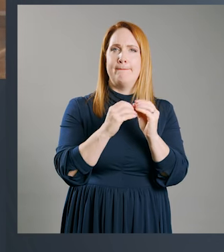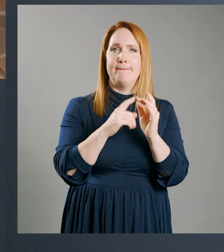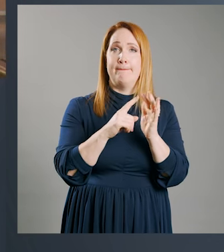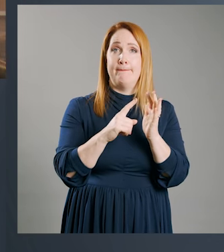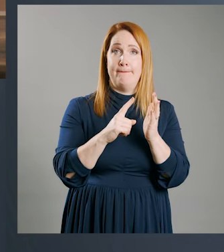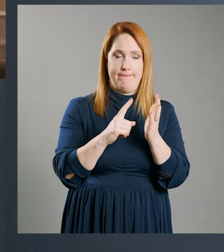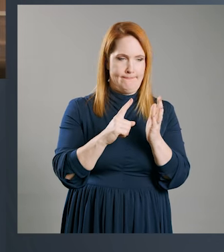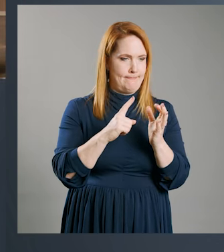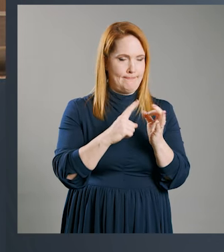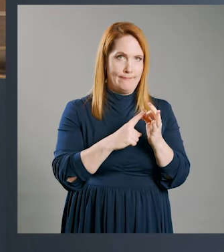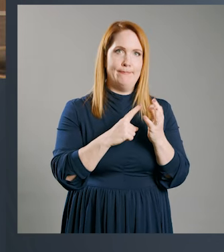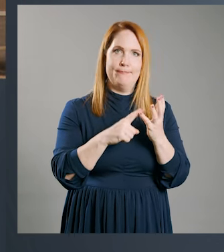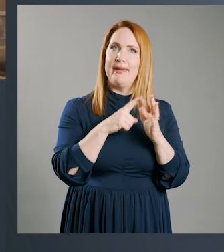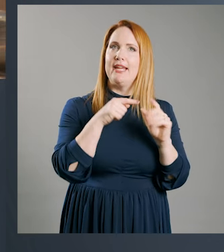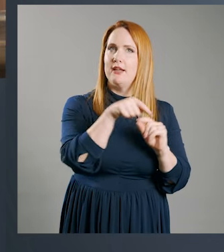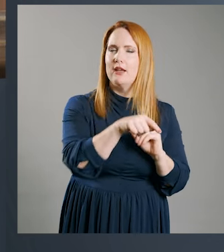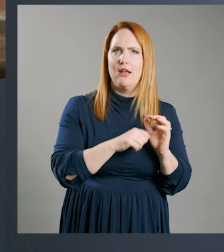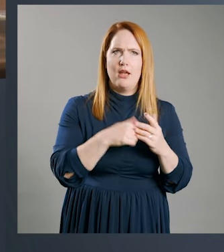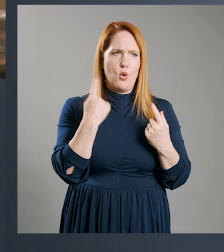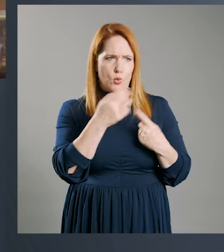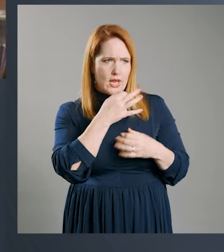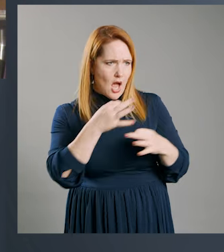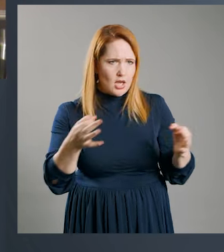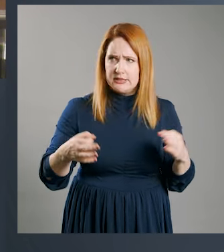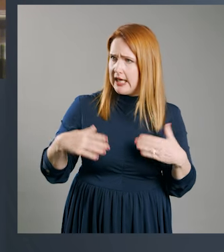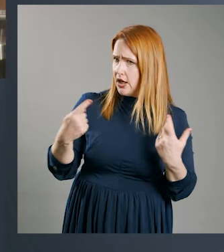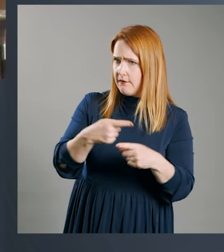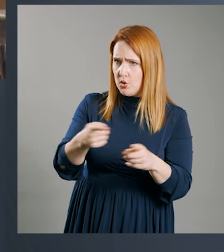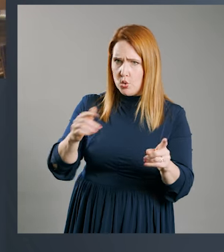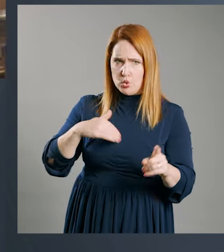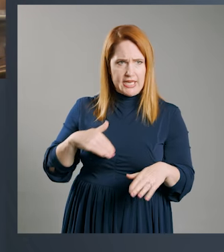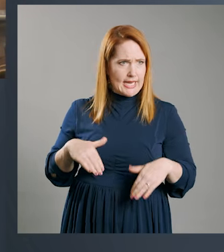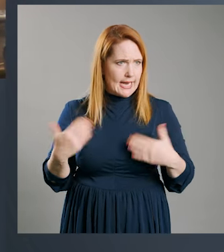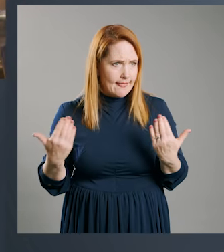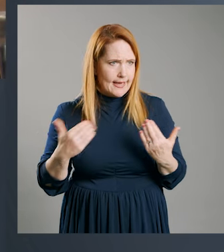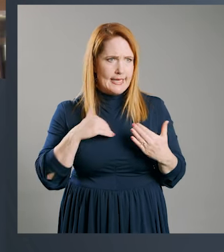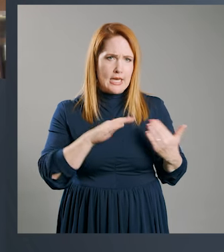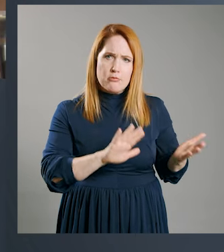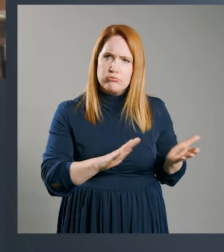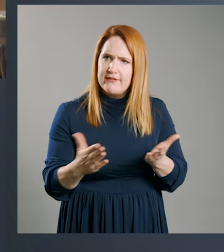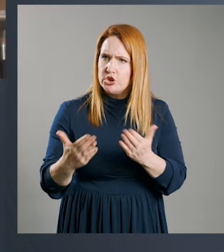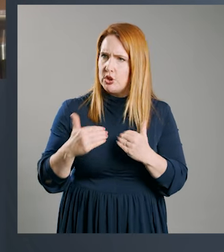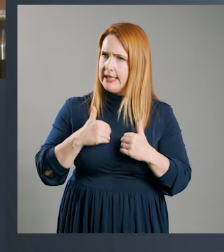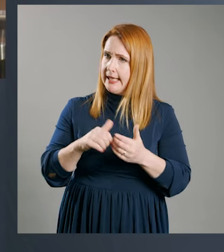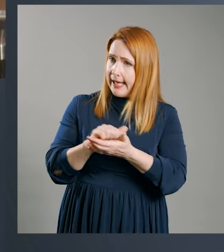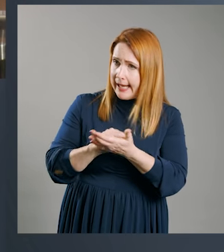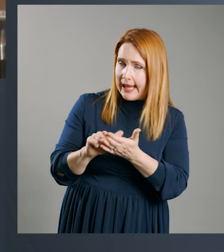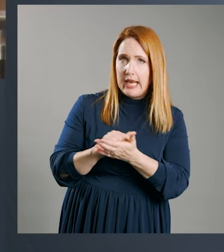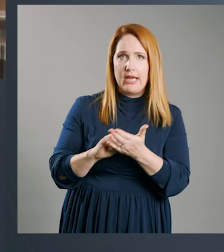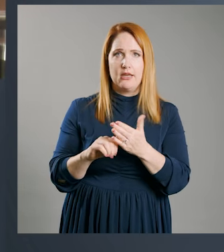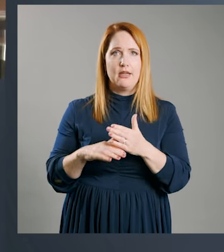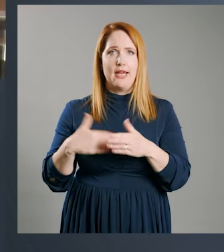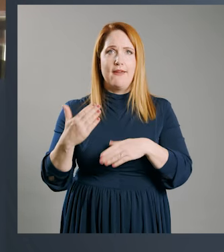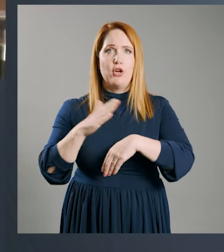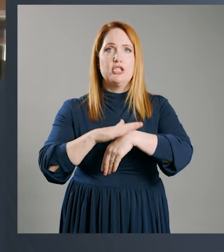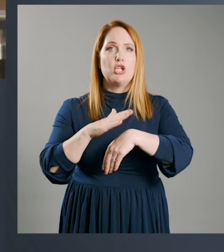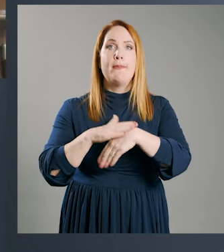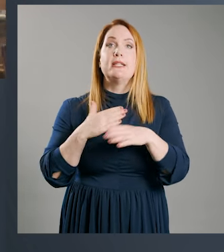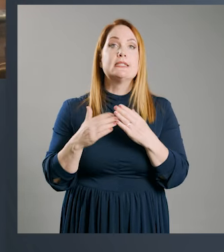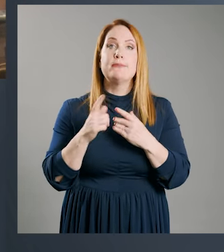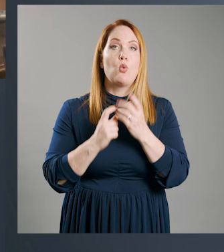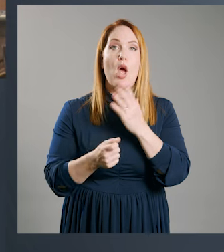you say, would anybody have anything that they'd like God to do? Is there anyone that needs healing or provision or anything? And we'd give these prophetic words. No